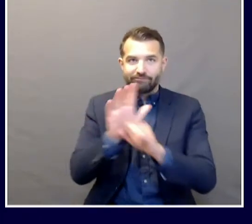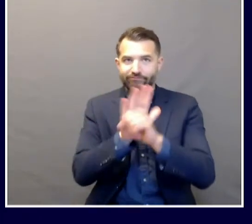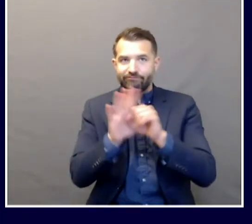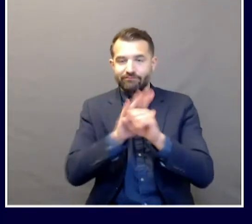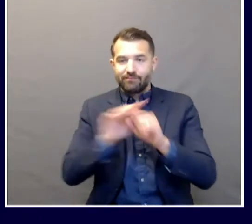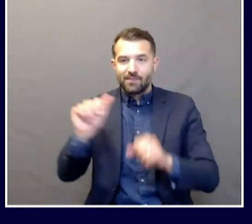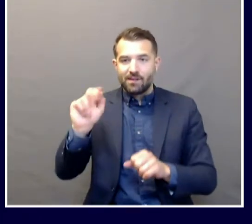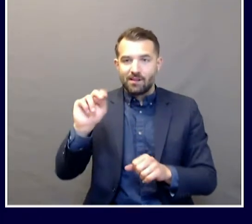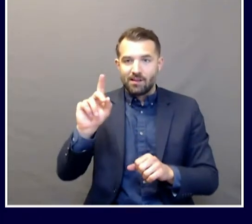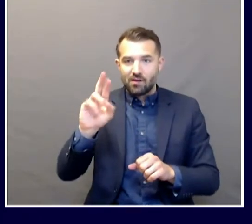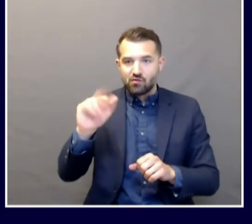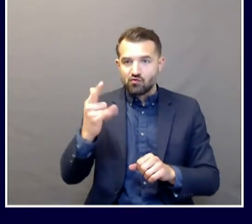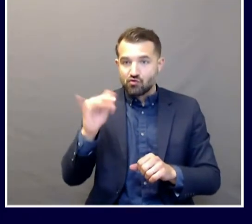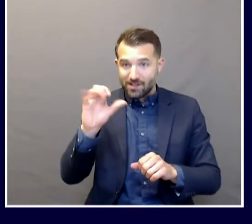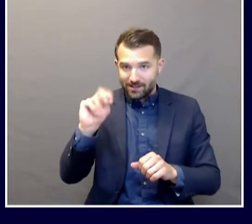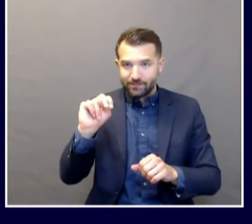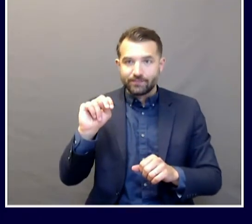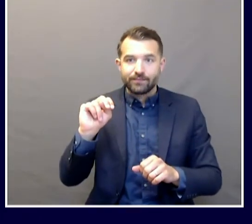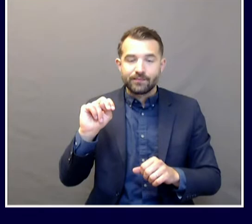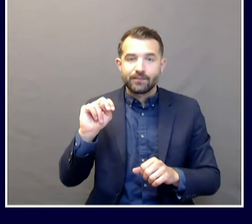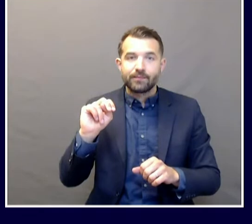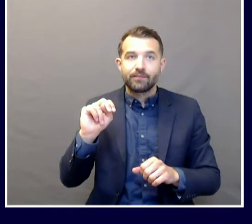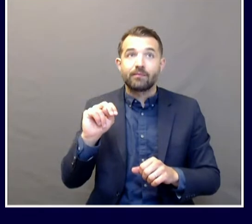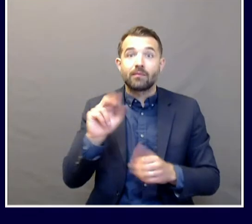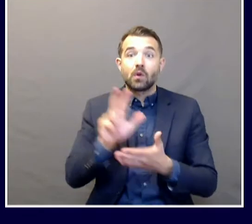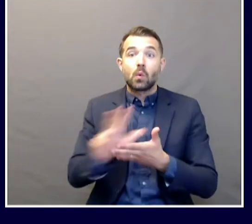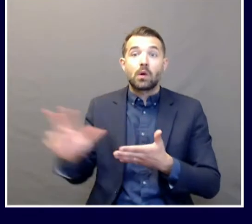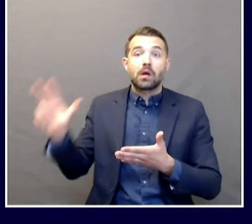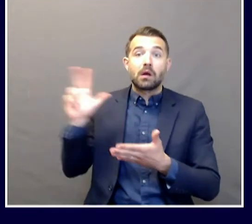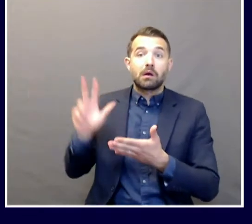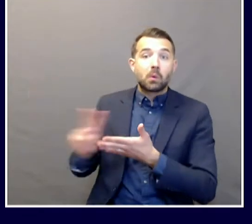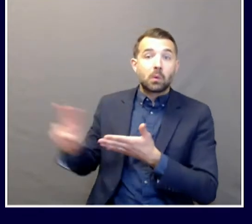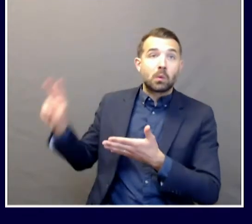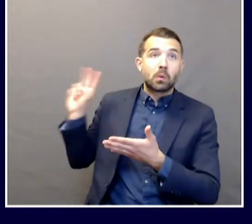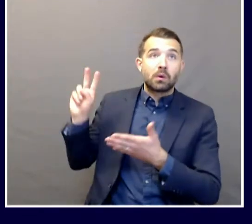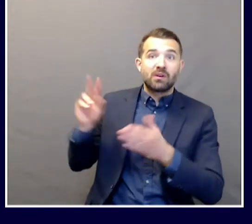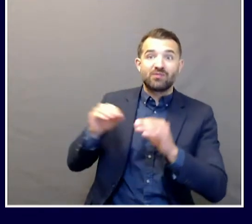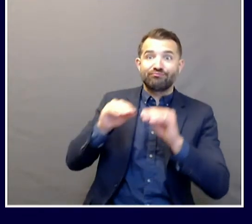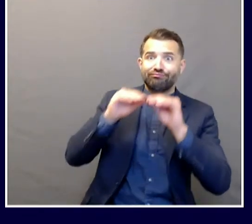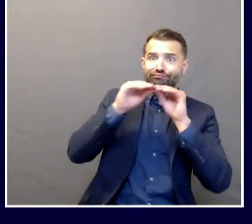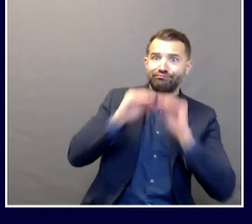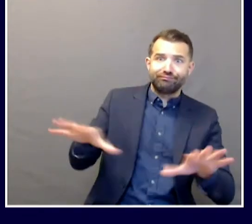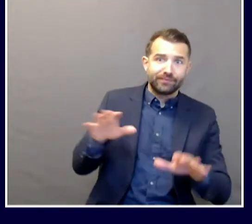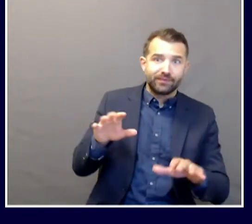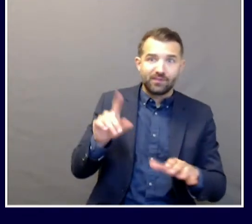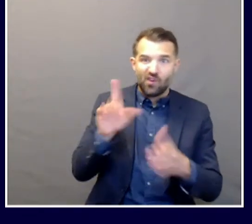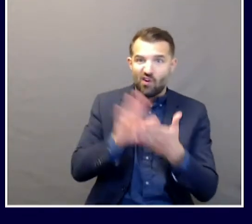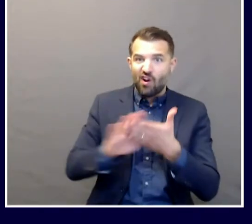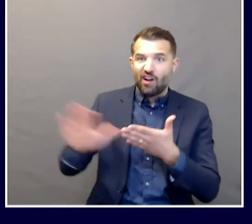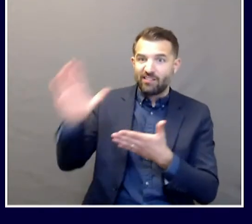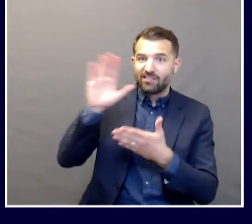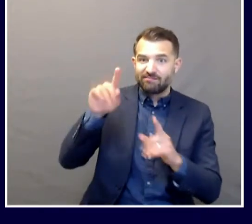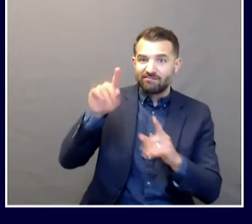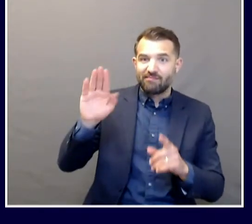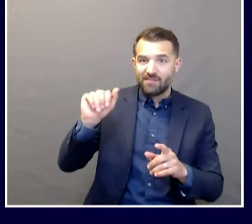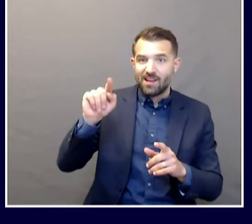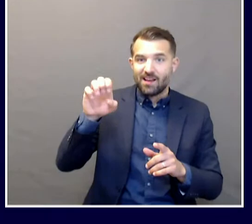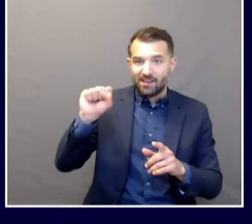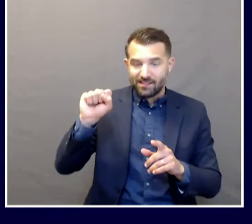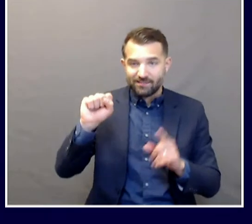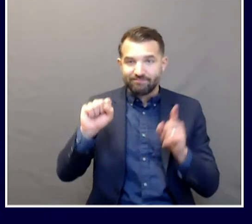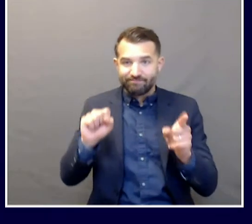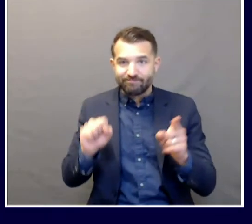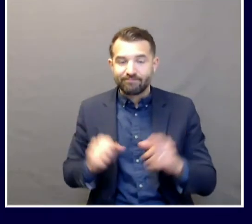to 2 or 3 weeks ago, when much of the outbreak was related to an outbreak at Bates, as well as other